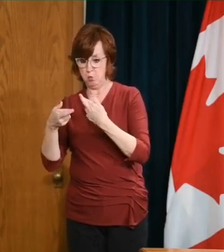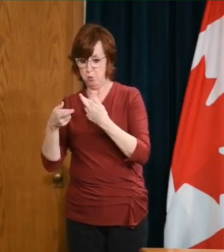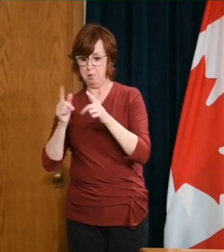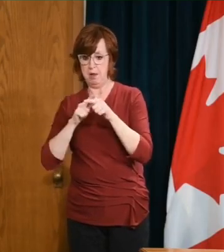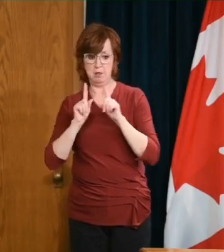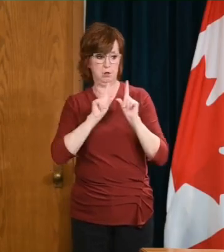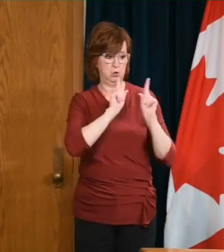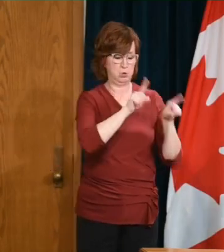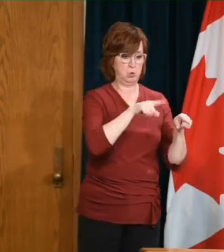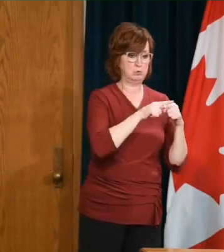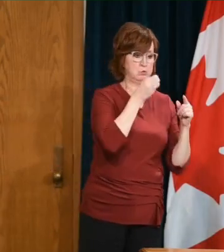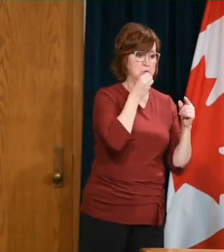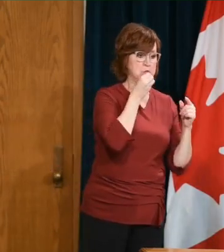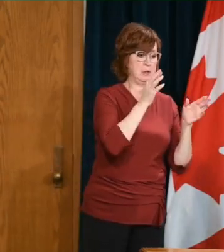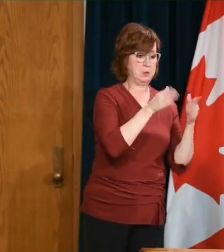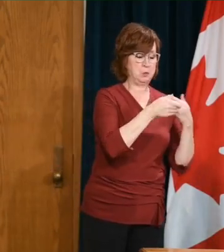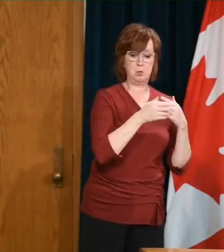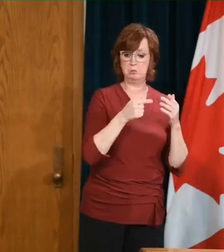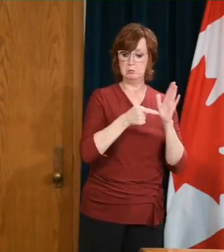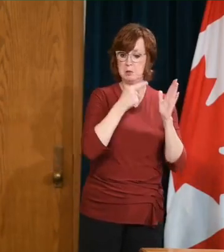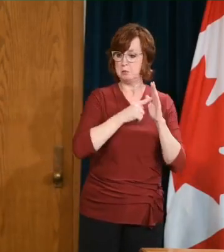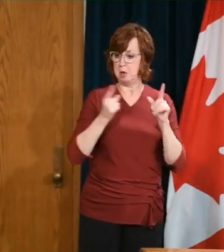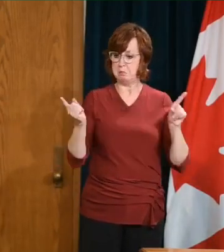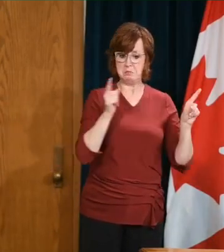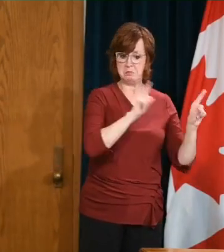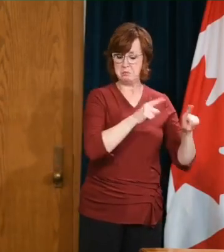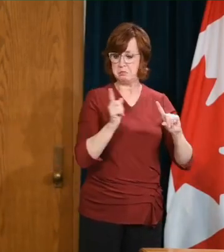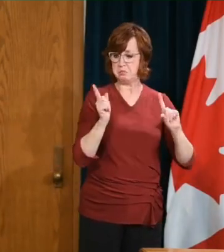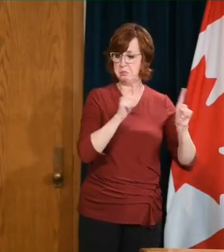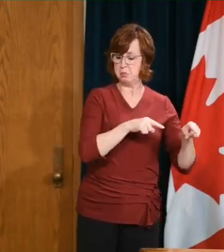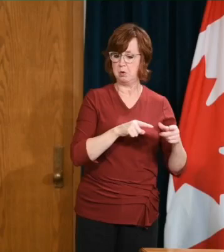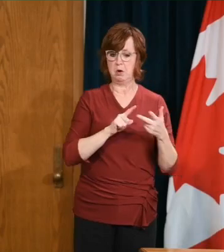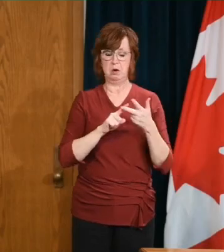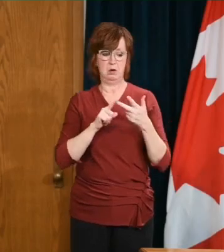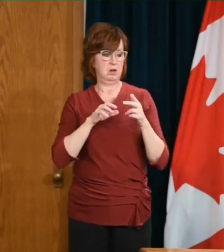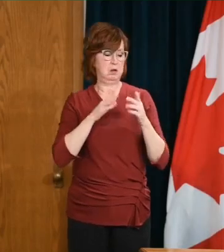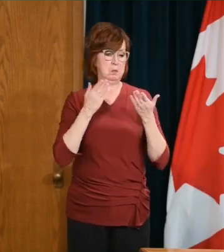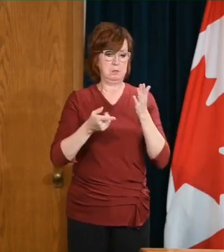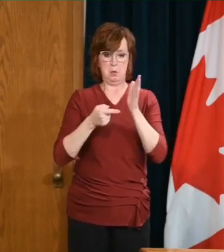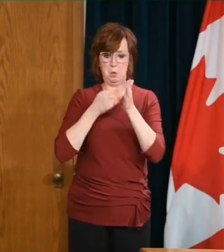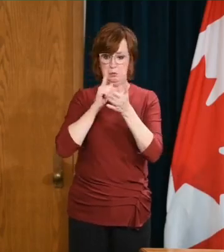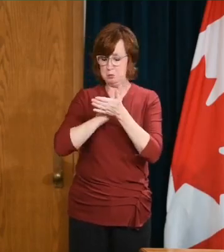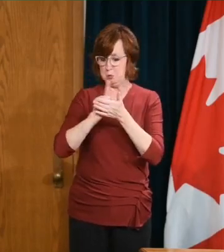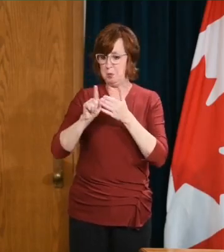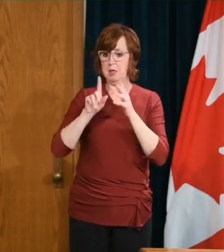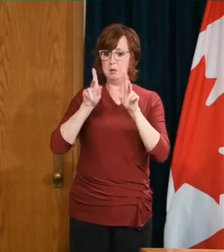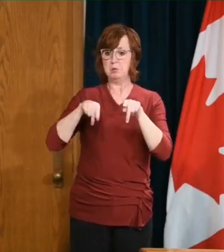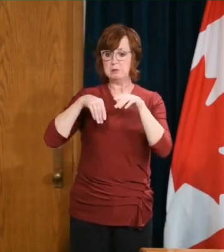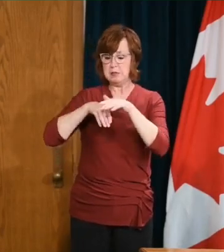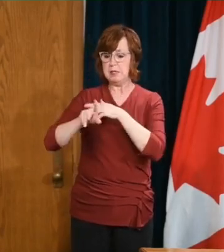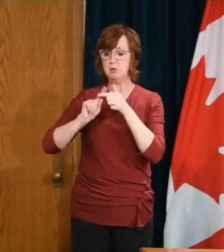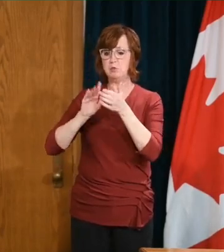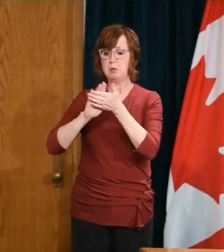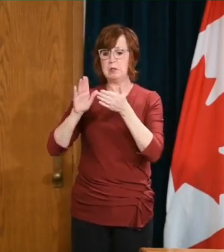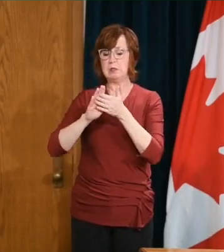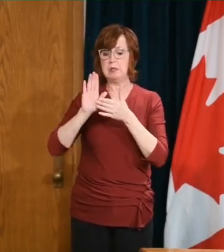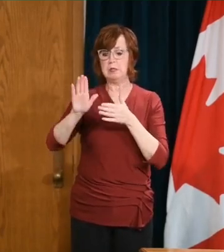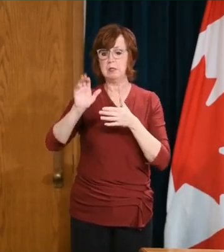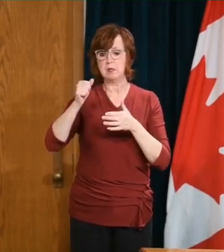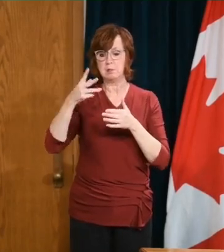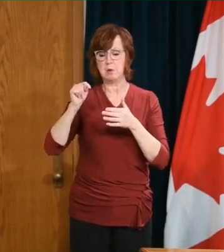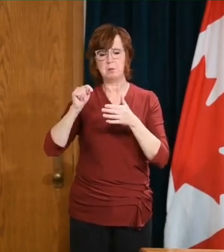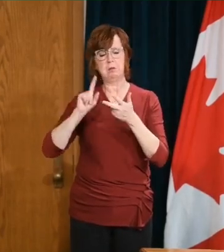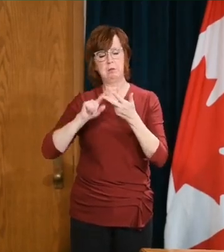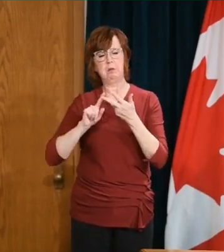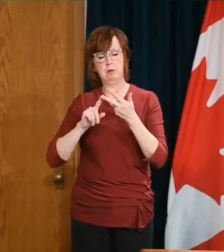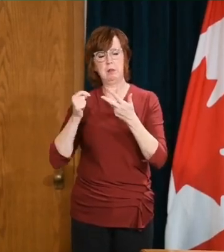They can include help with meals, social activities, and housekeeping. So it's really important that these are all places